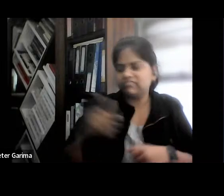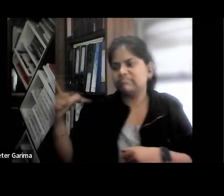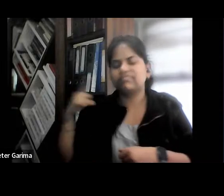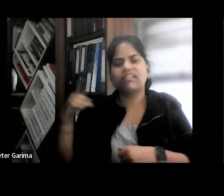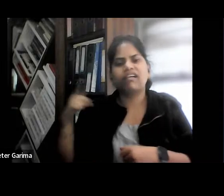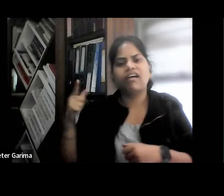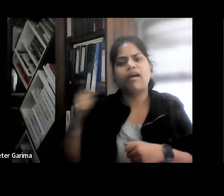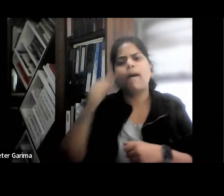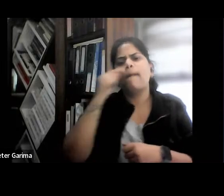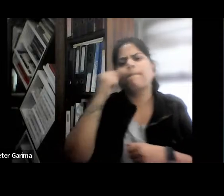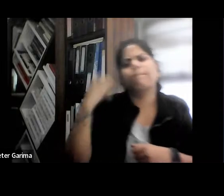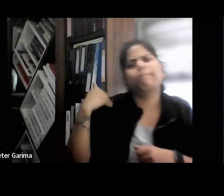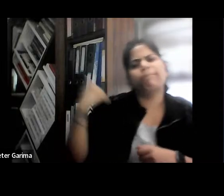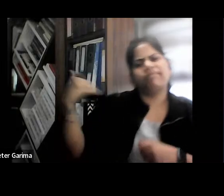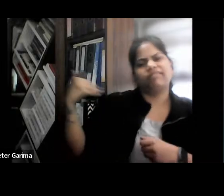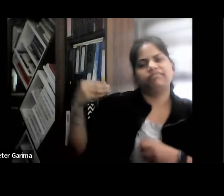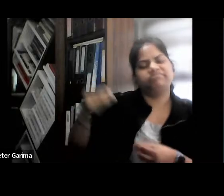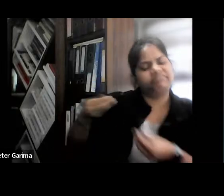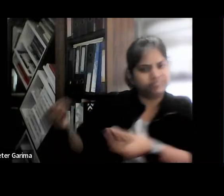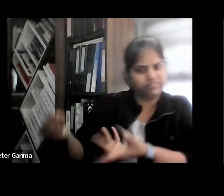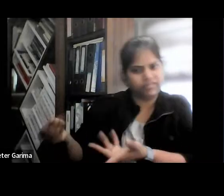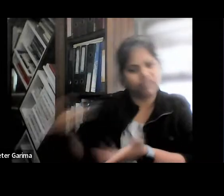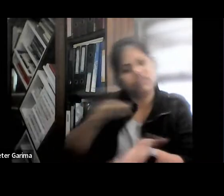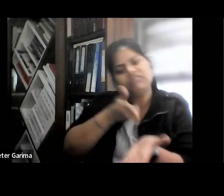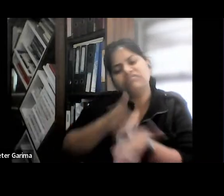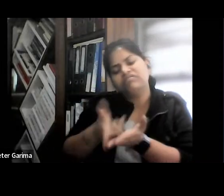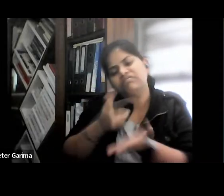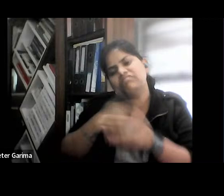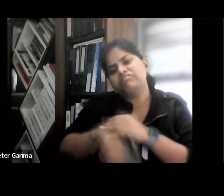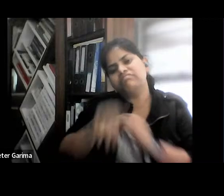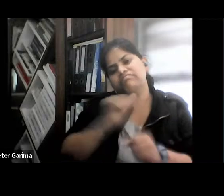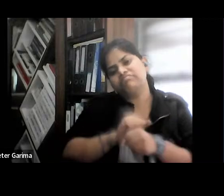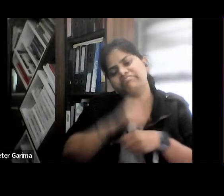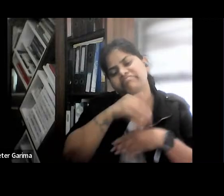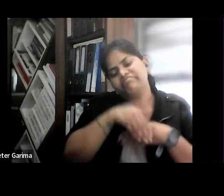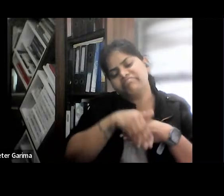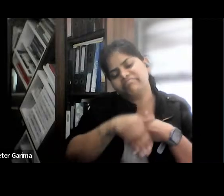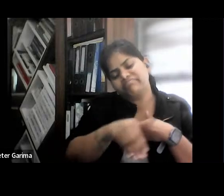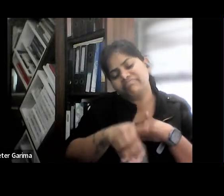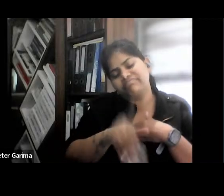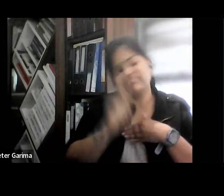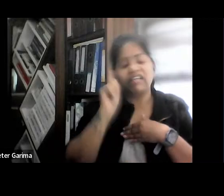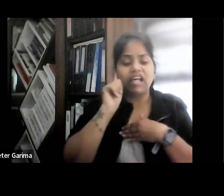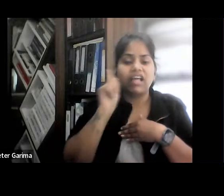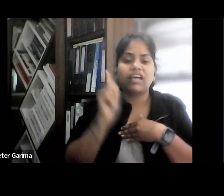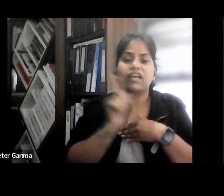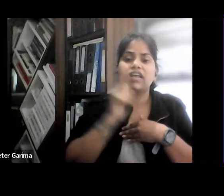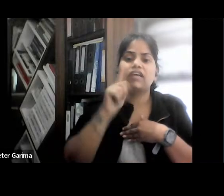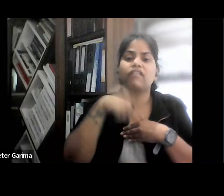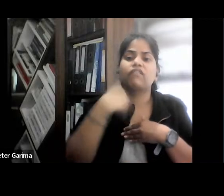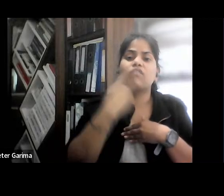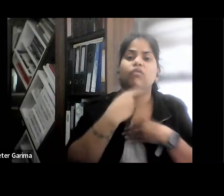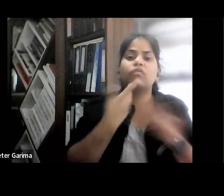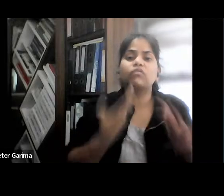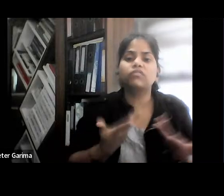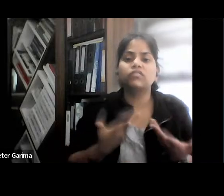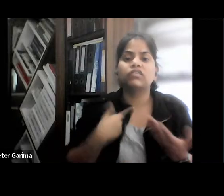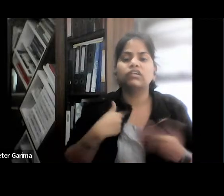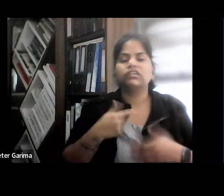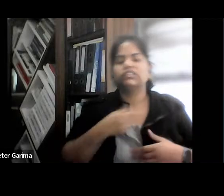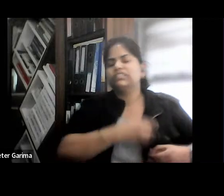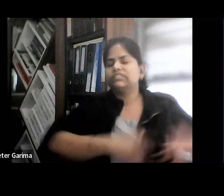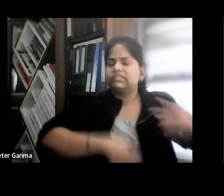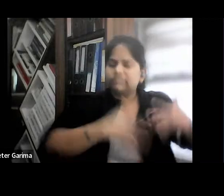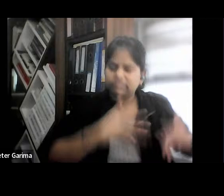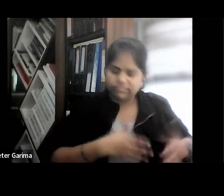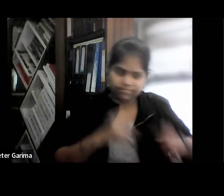The idea that his life too would pan out like the only deaf person he knew lends to Madan's misery and terror in the first